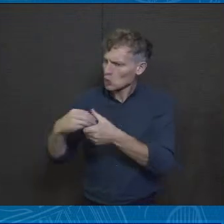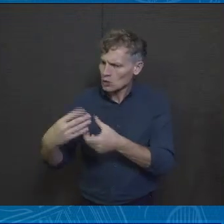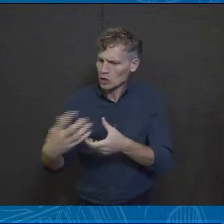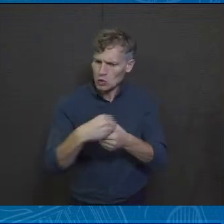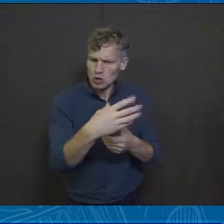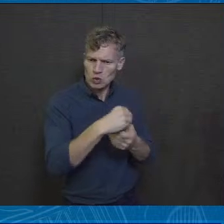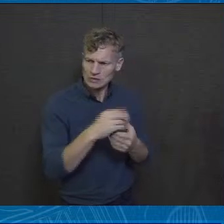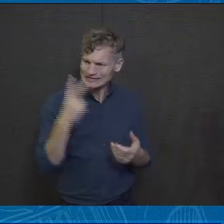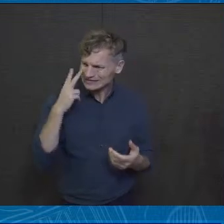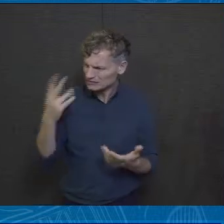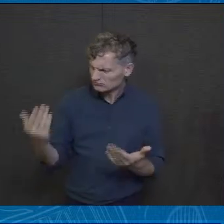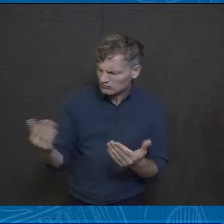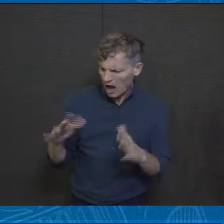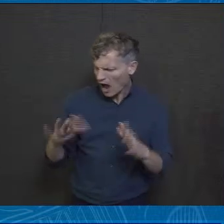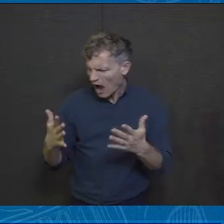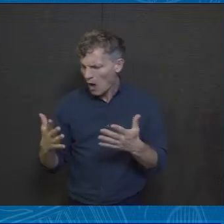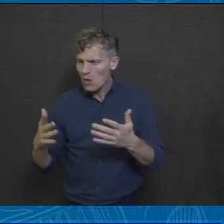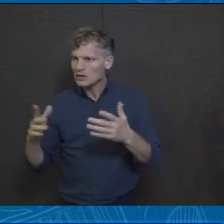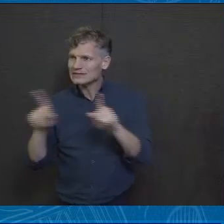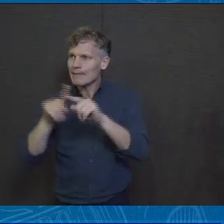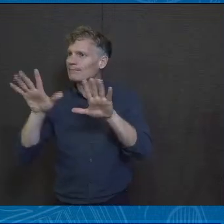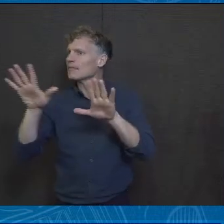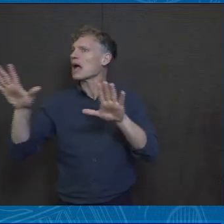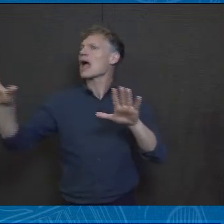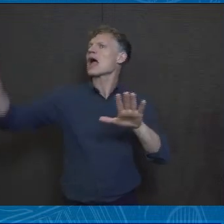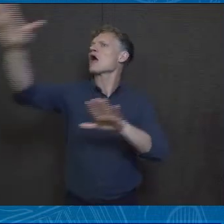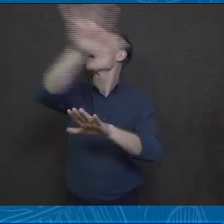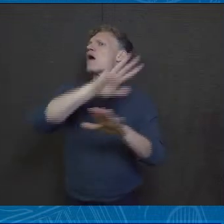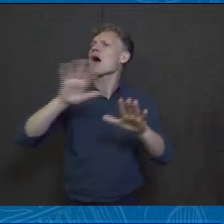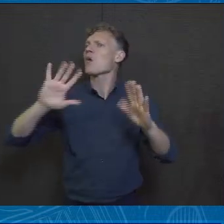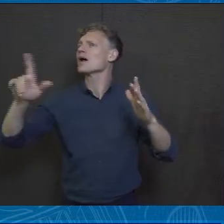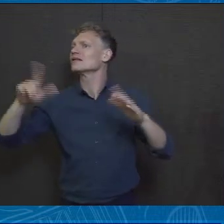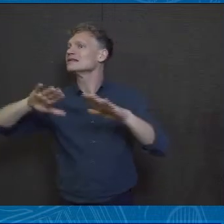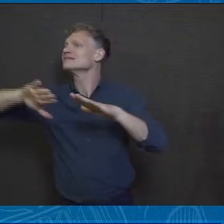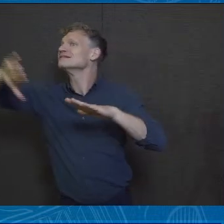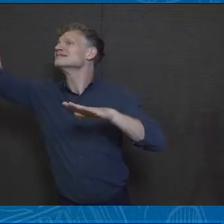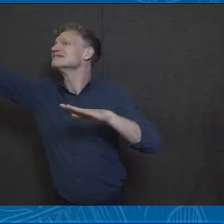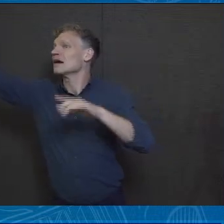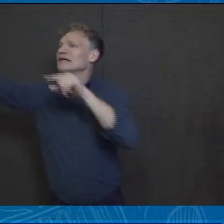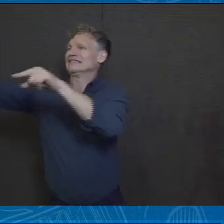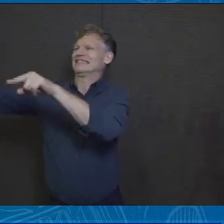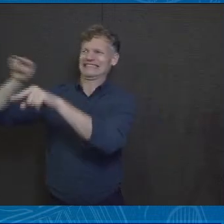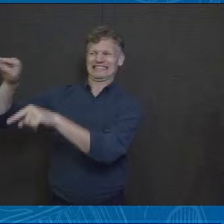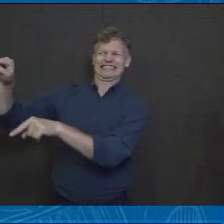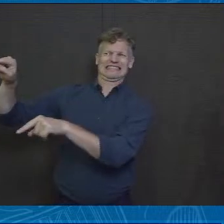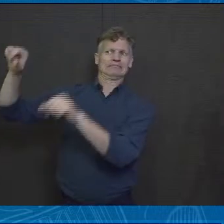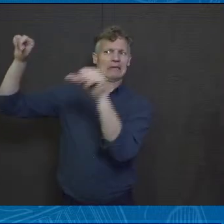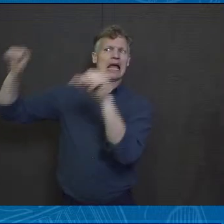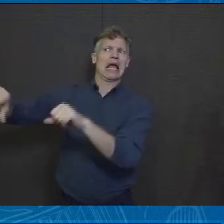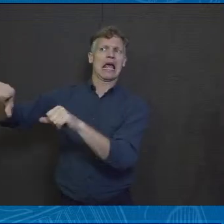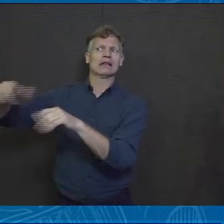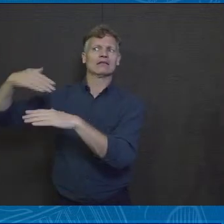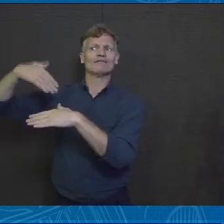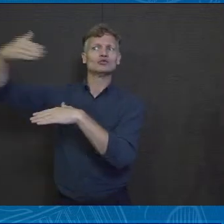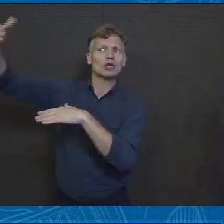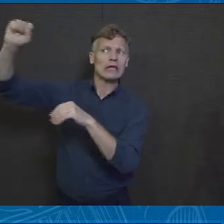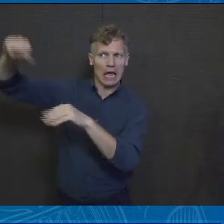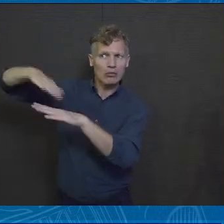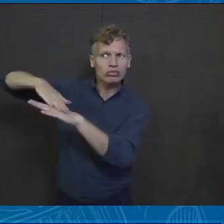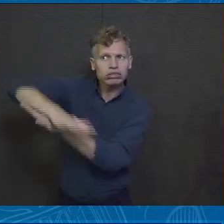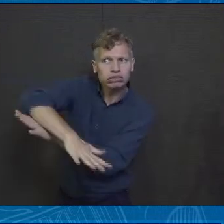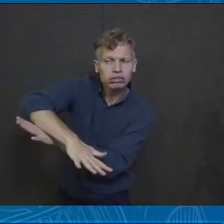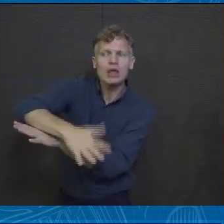to identify the vulnerable areas so that we can, like when the early warning system provides information, they are